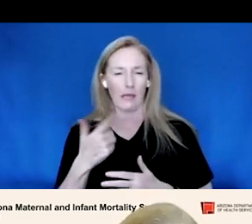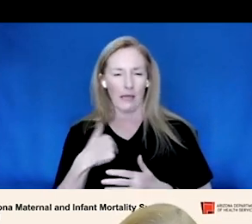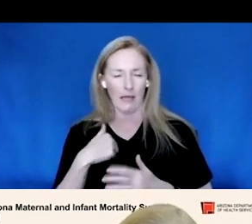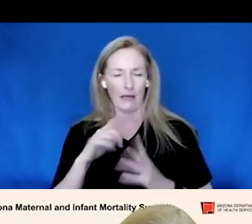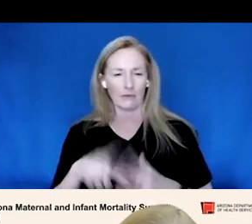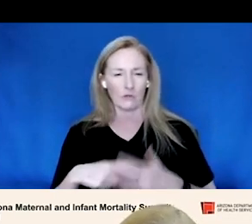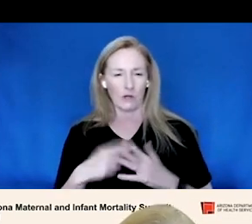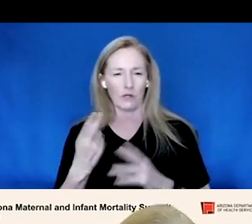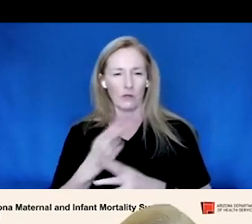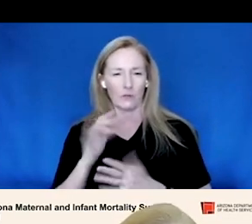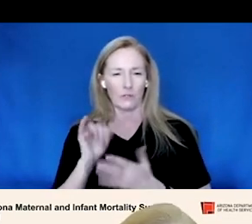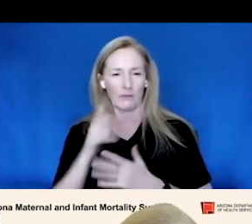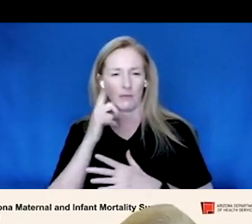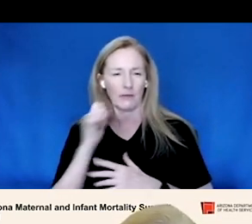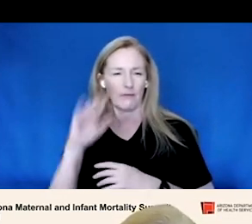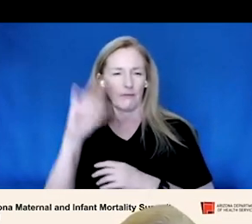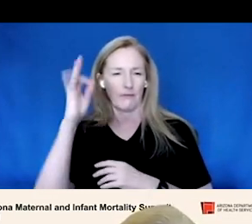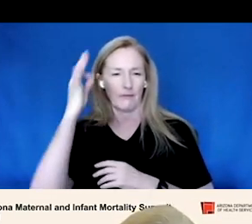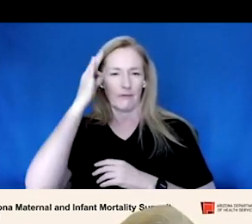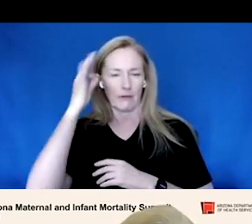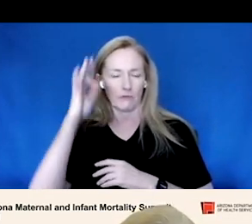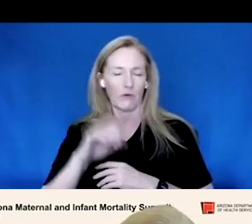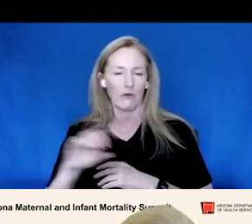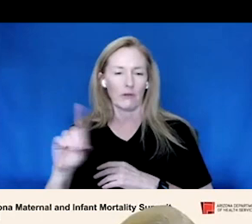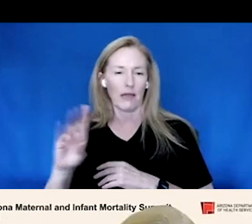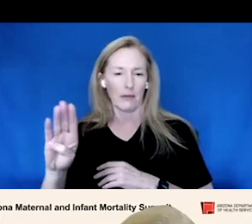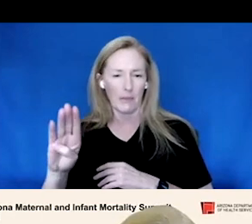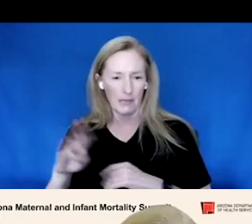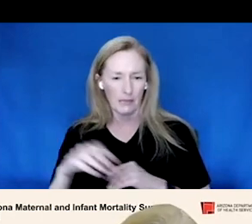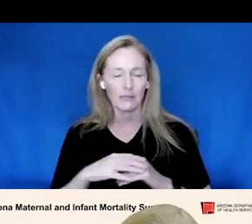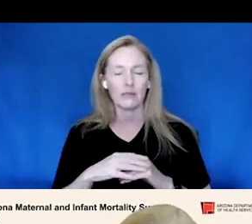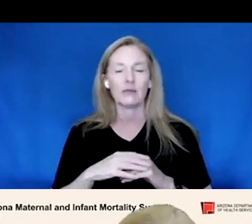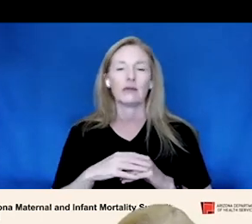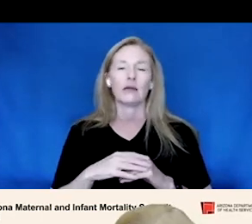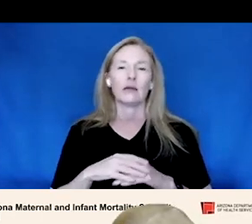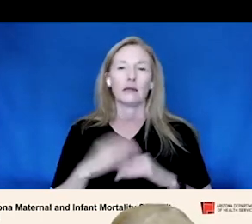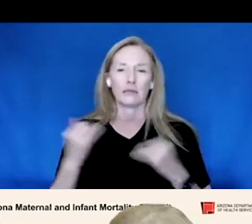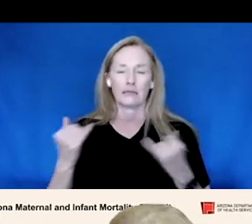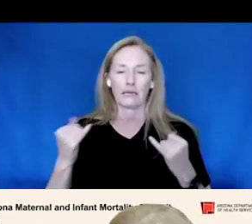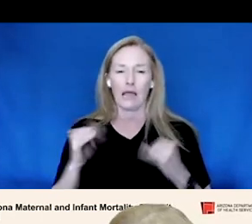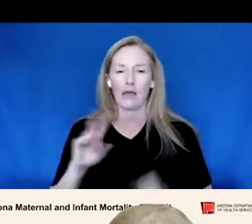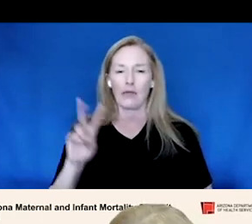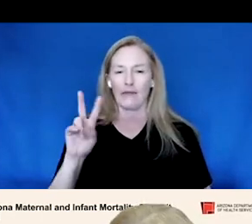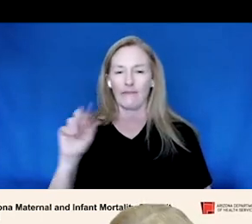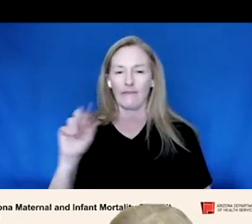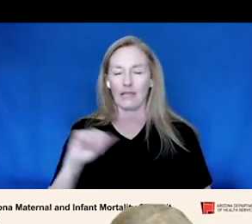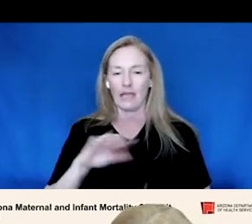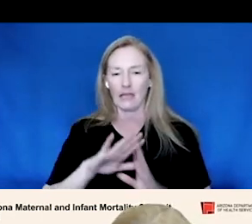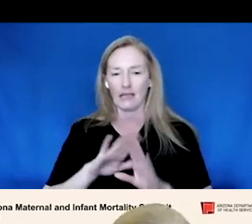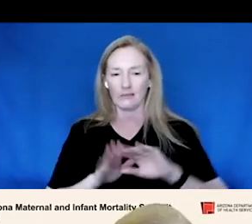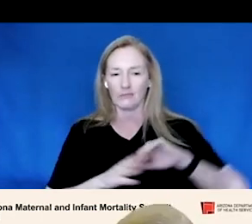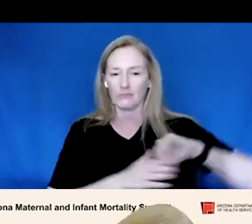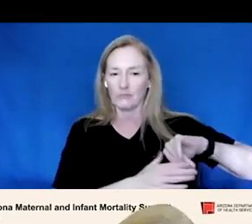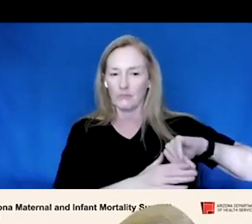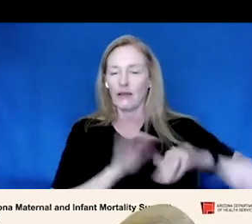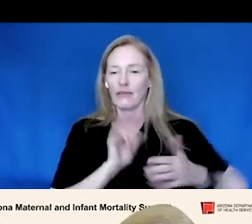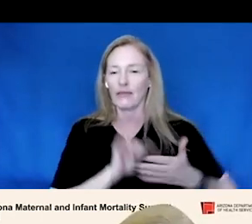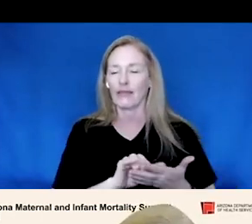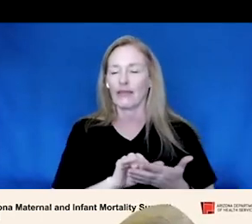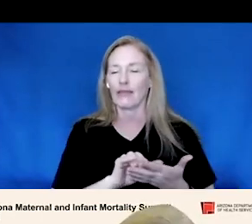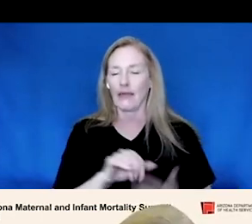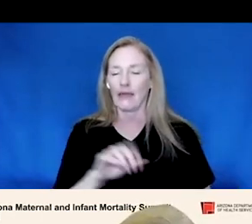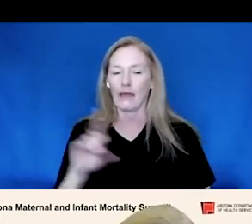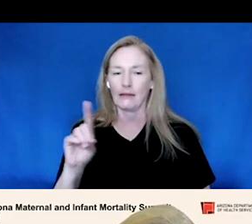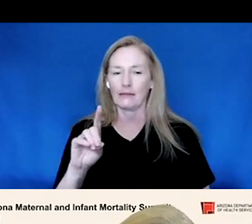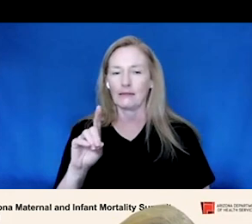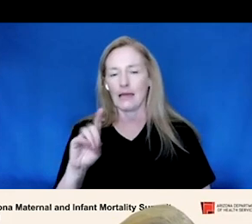system. And so now that VA is moving away from that data system, some of the tribes